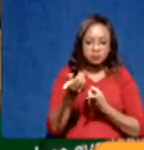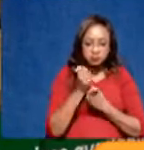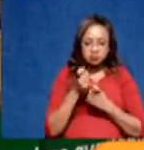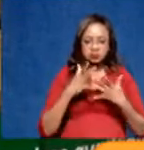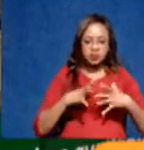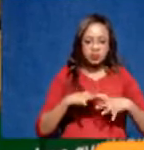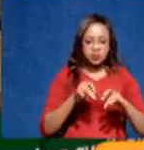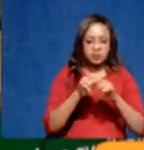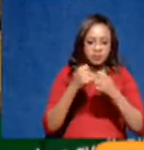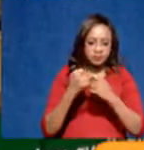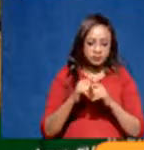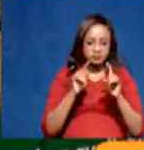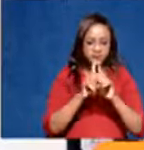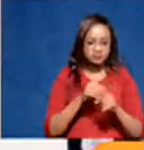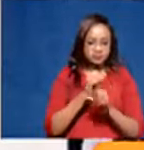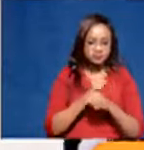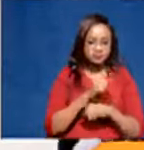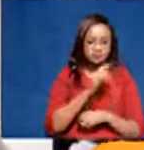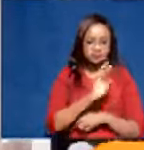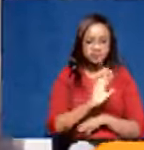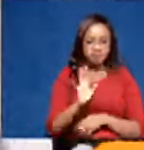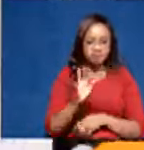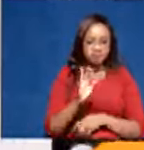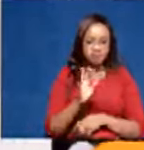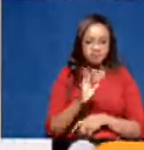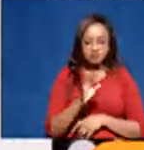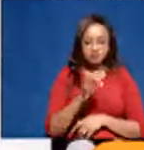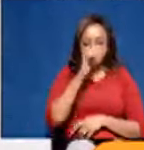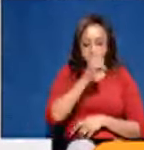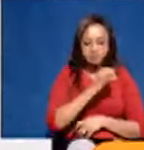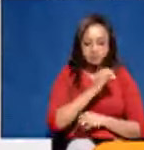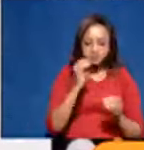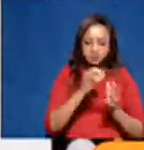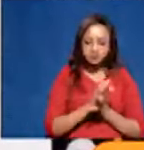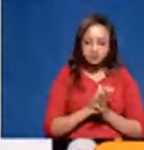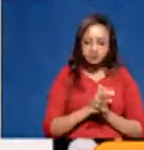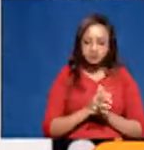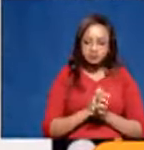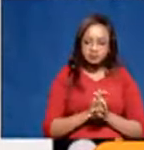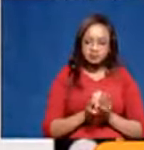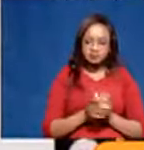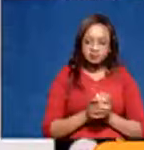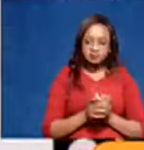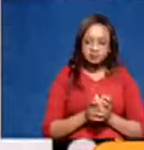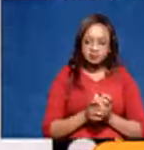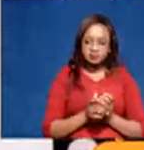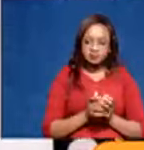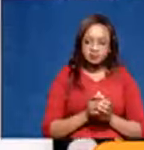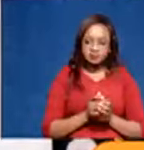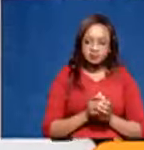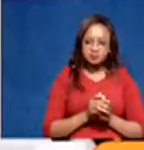and paint their industry in bad light. Many of the comments that were made by lawyers this afternoon regard